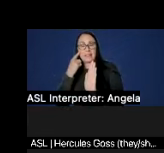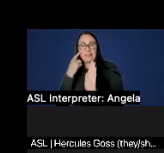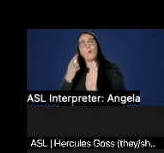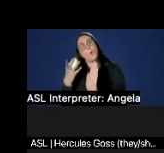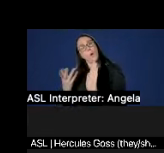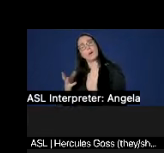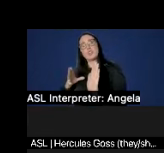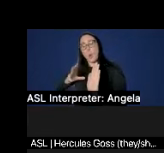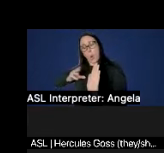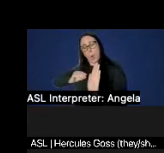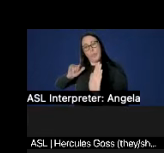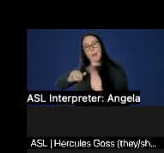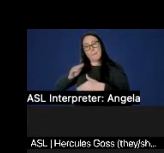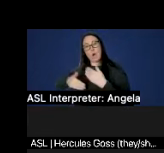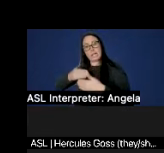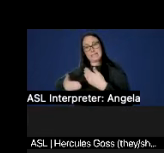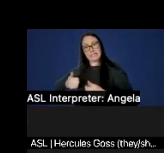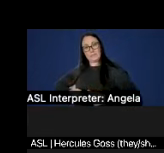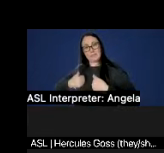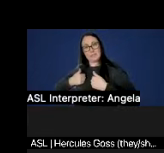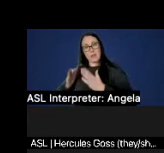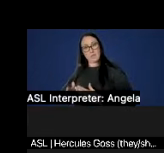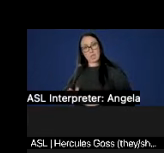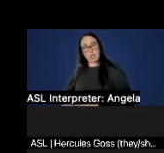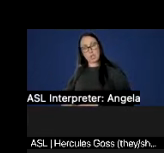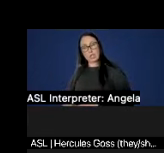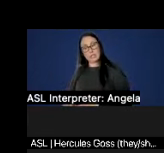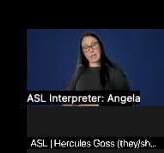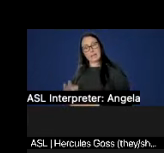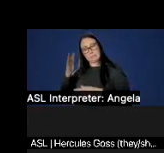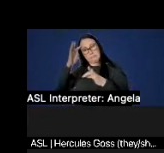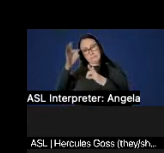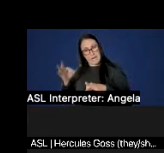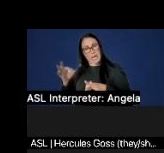that process. Then informed consent is needed for notification to law